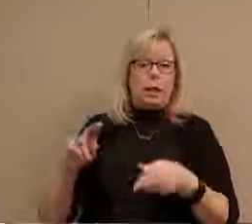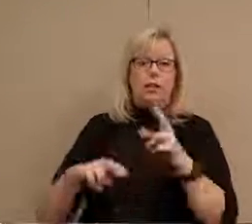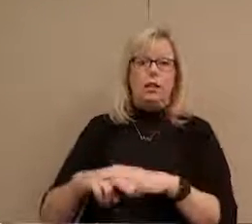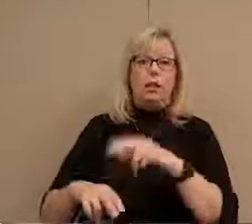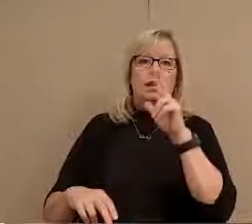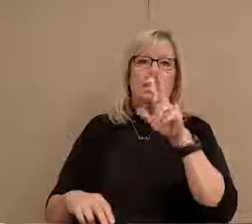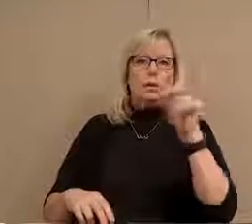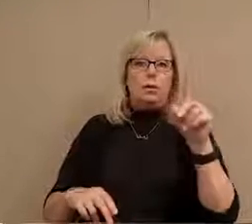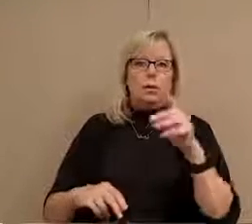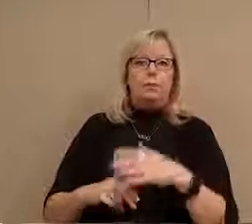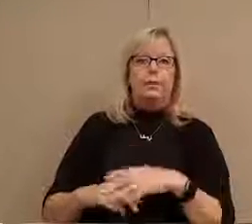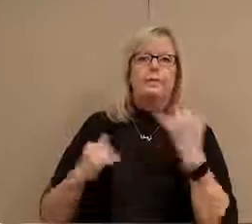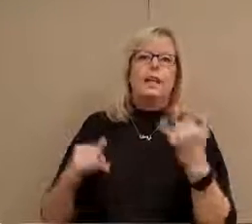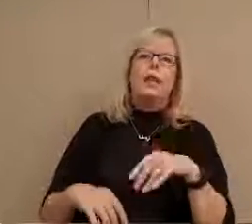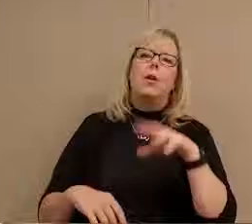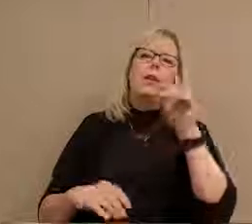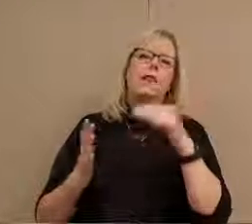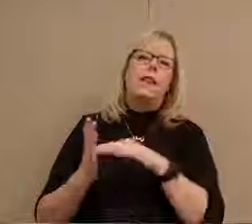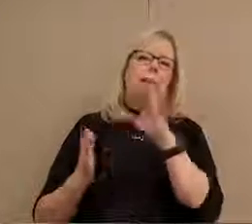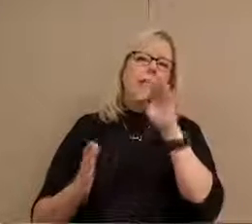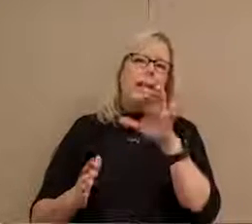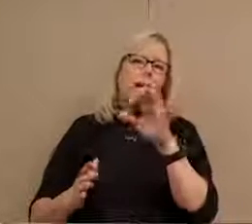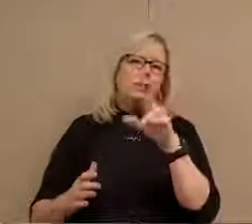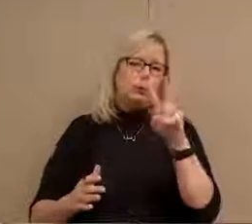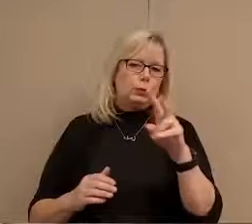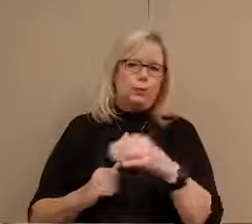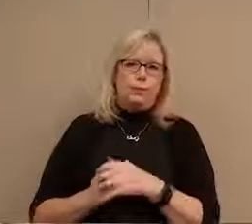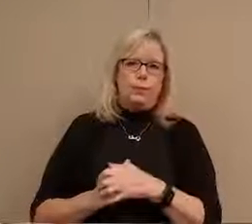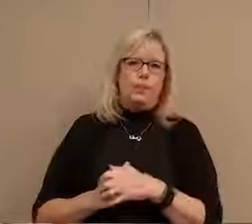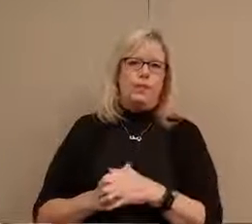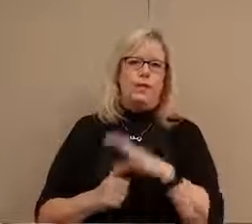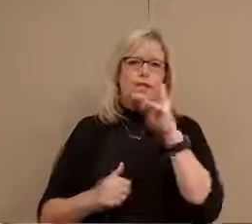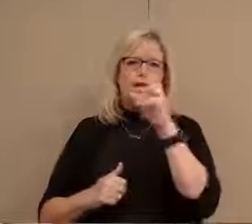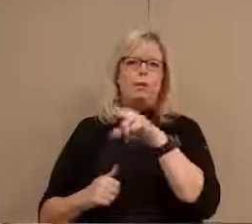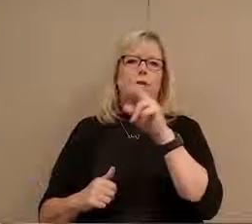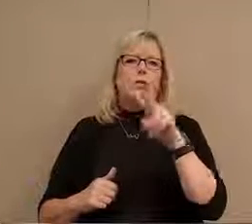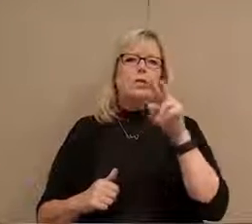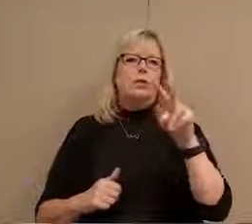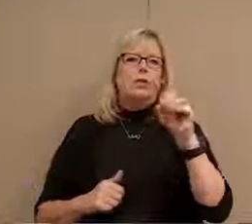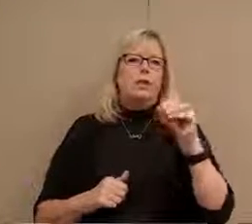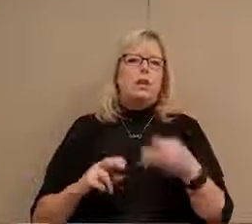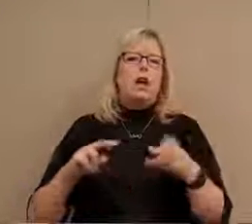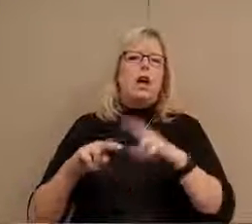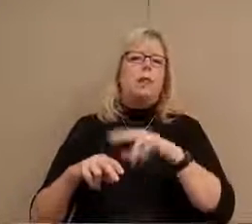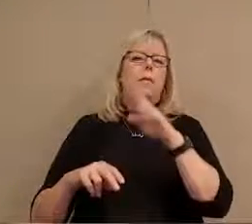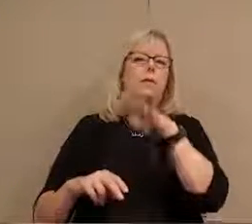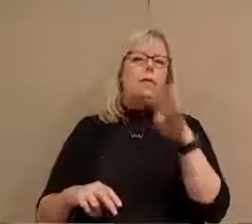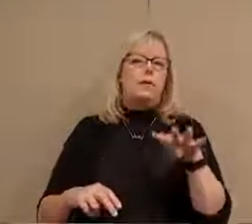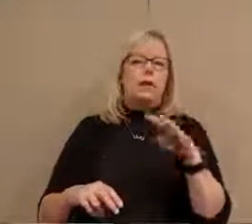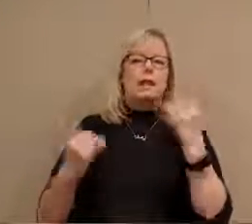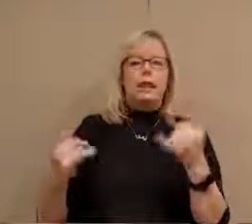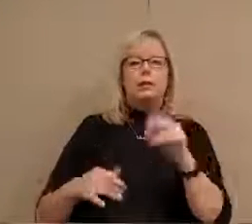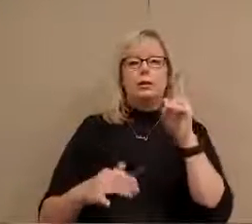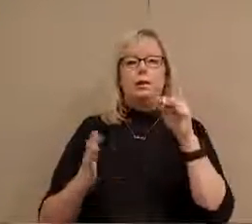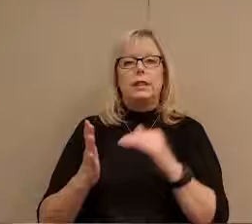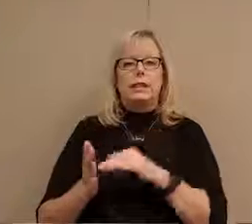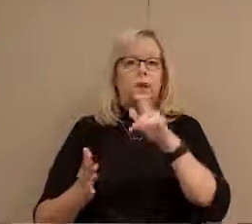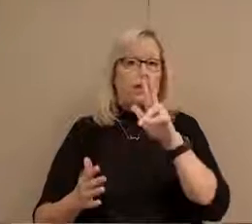up 31 to 1,902. 62220, up 44 to